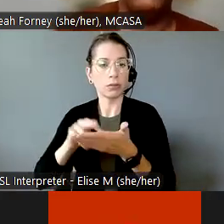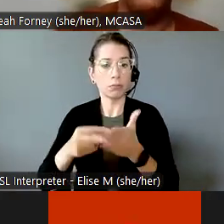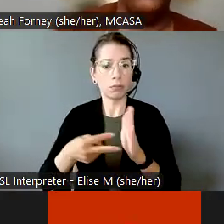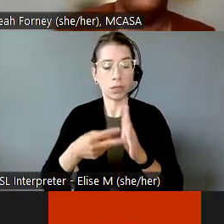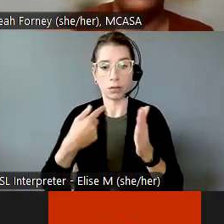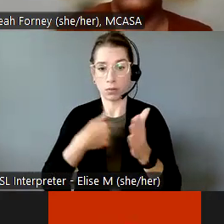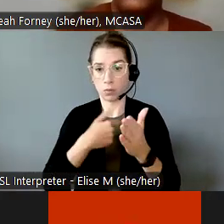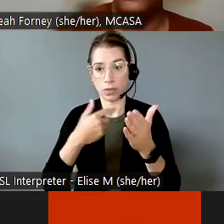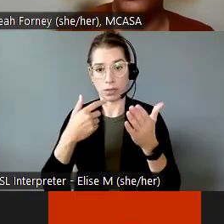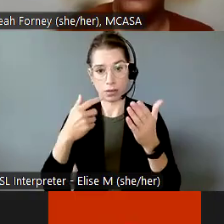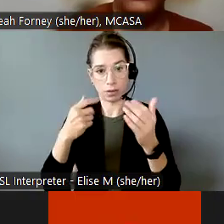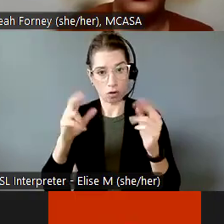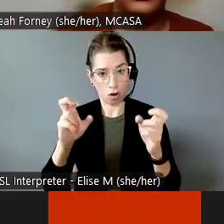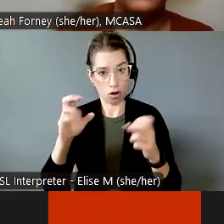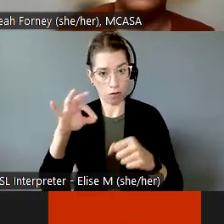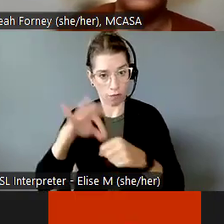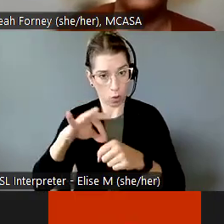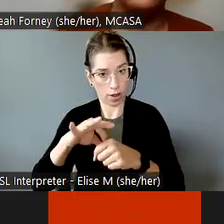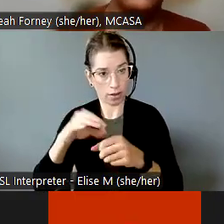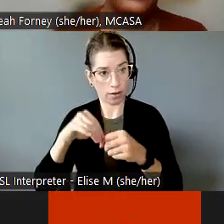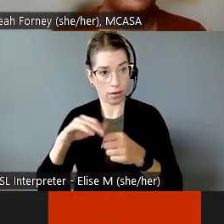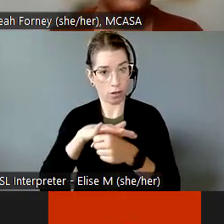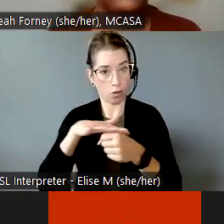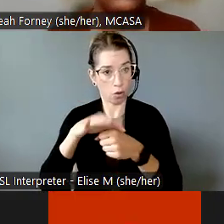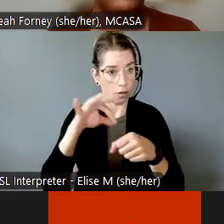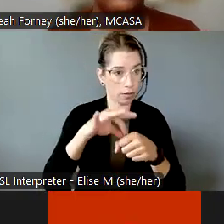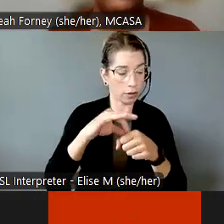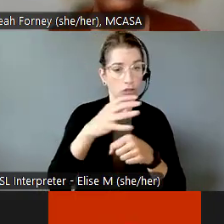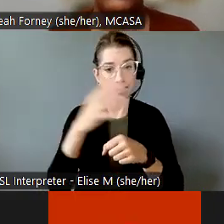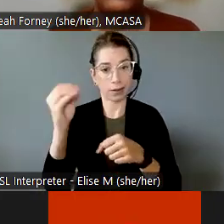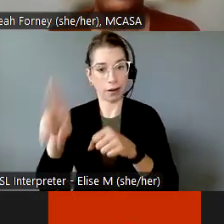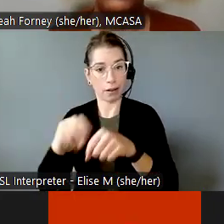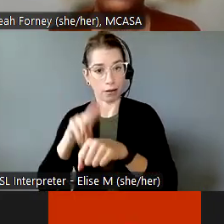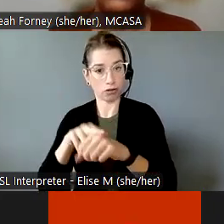voting both in local elections as well as the national?